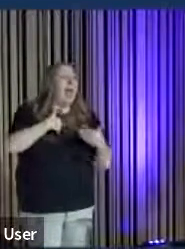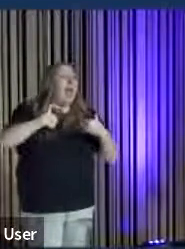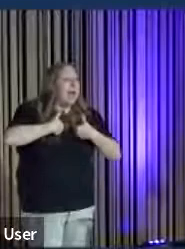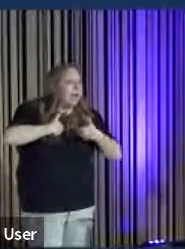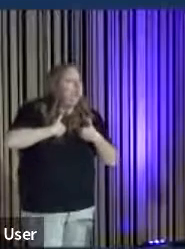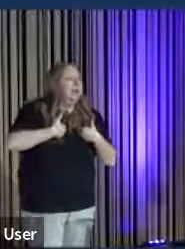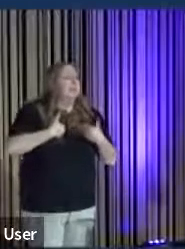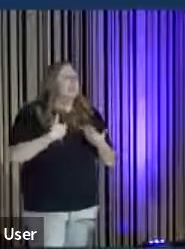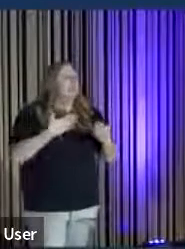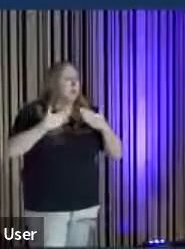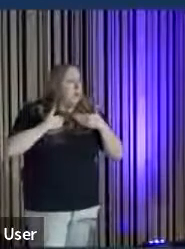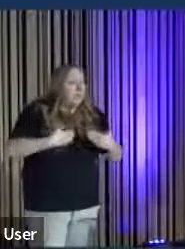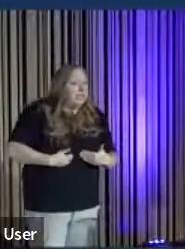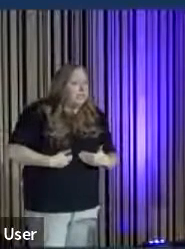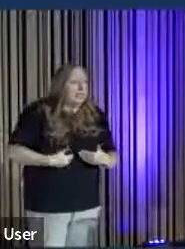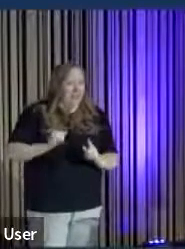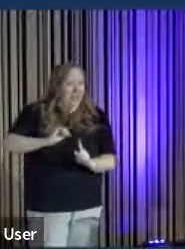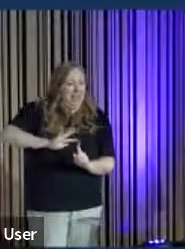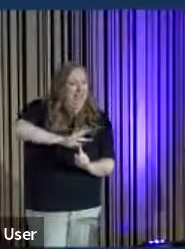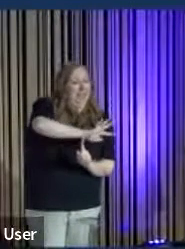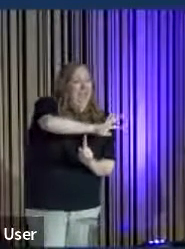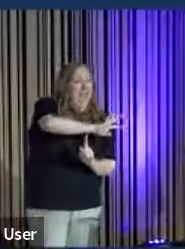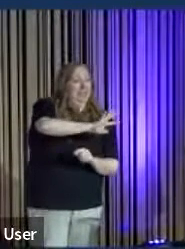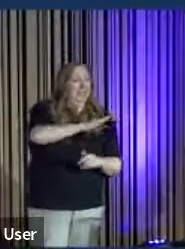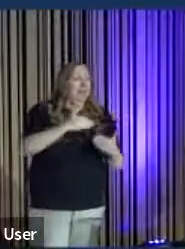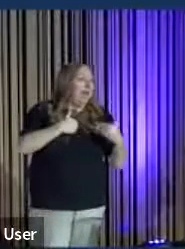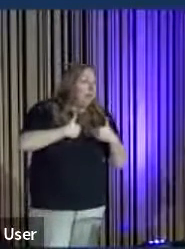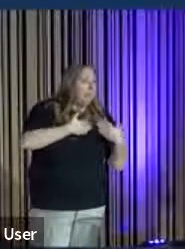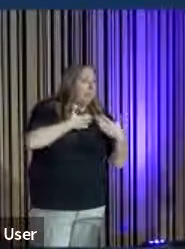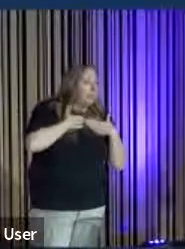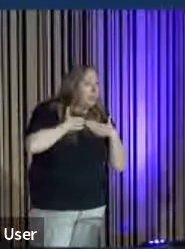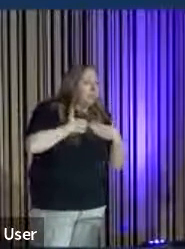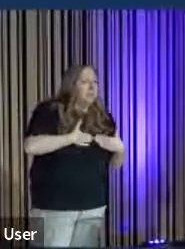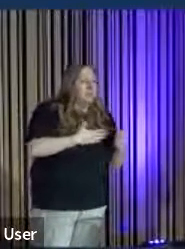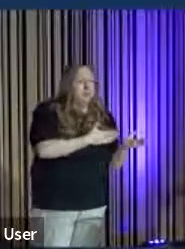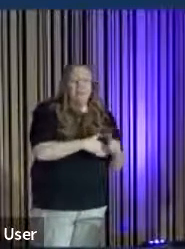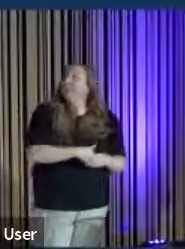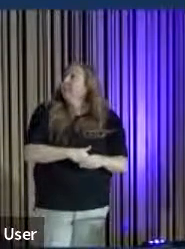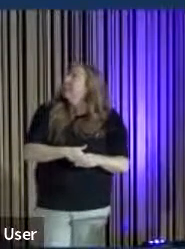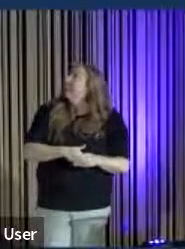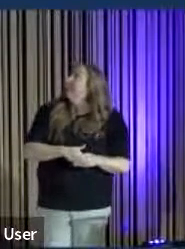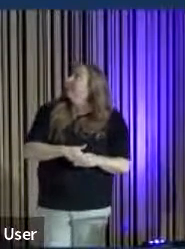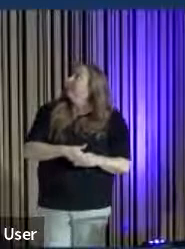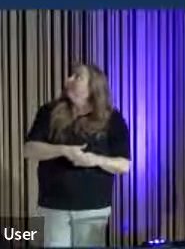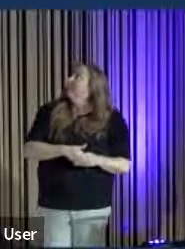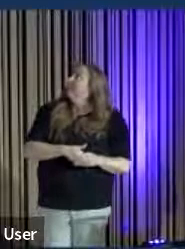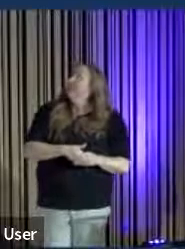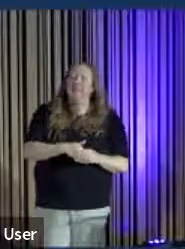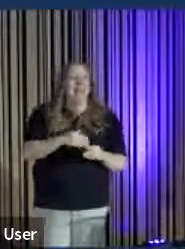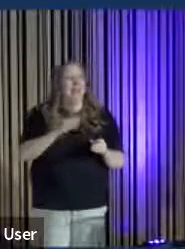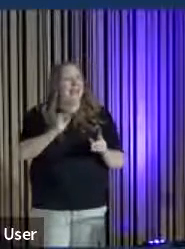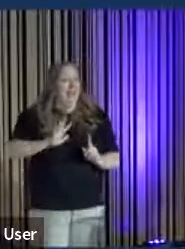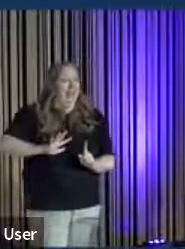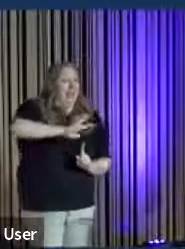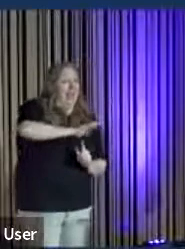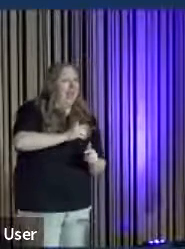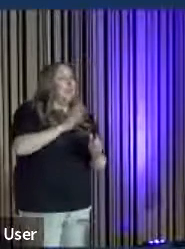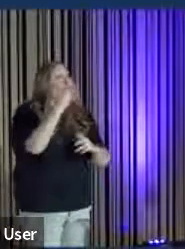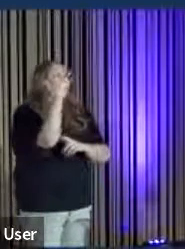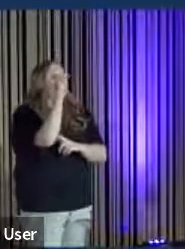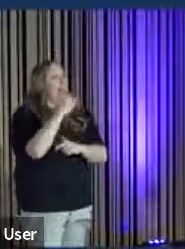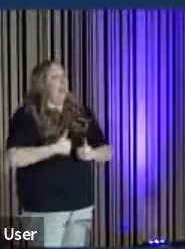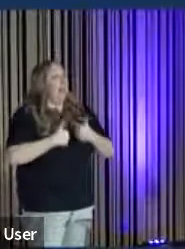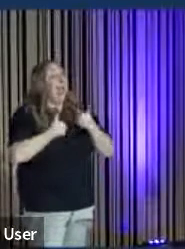We're sitting within the animal branches down here. And our closest neighbor in this tree of life are the